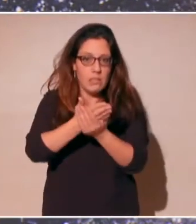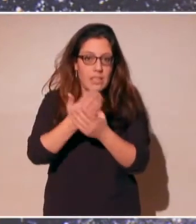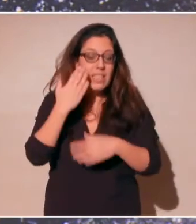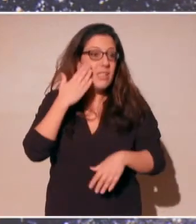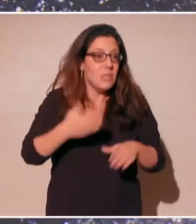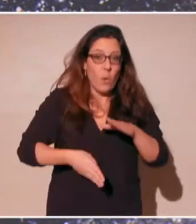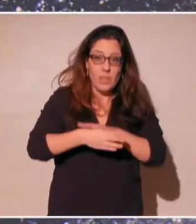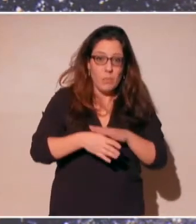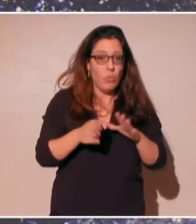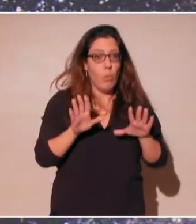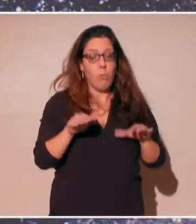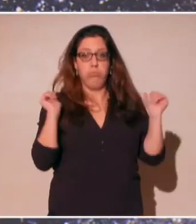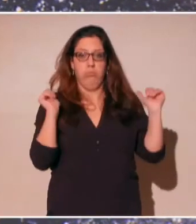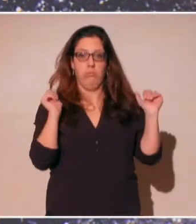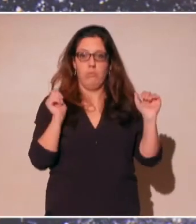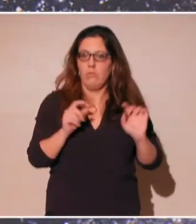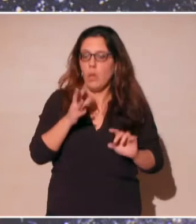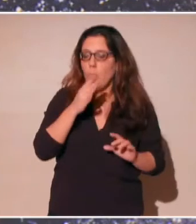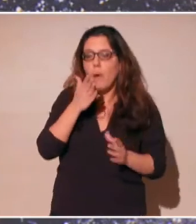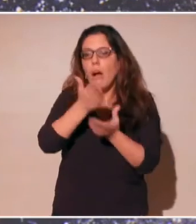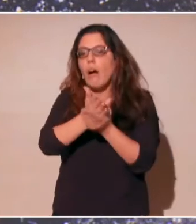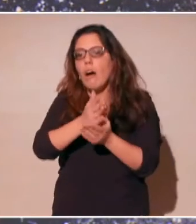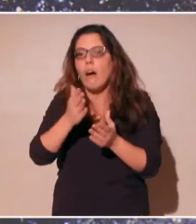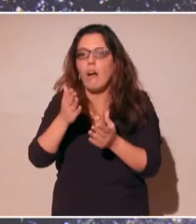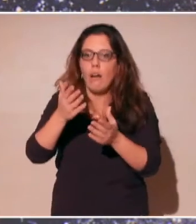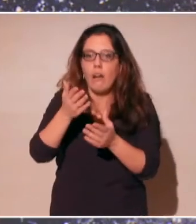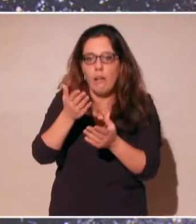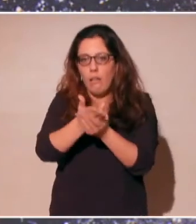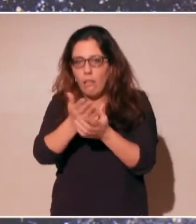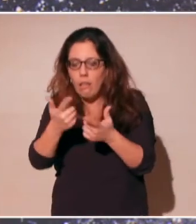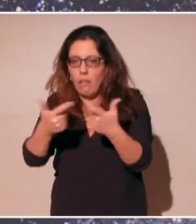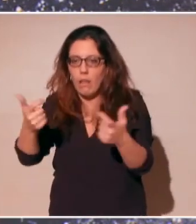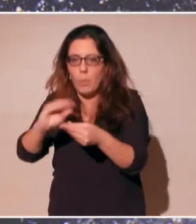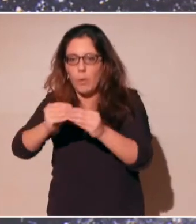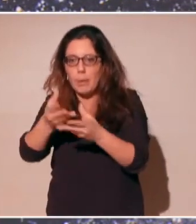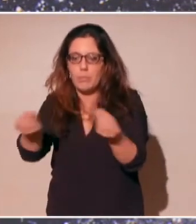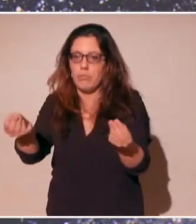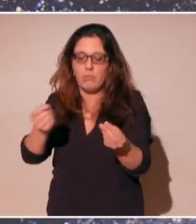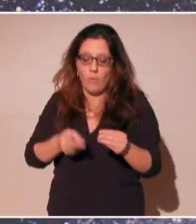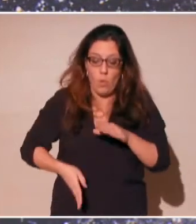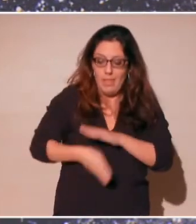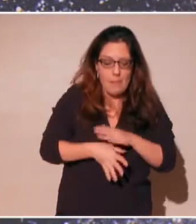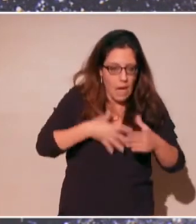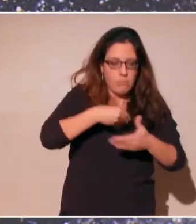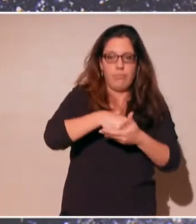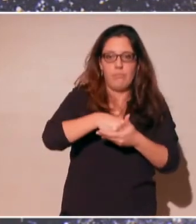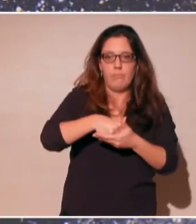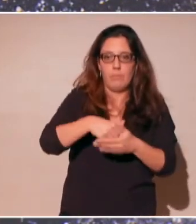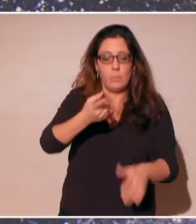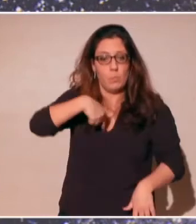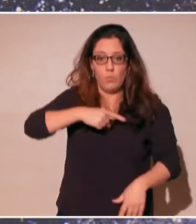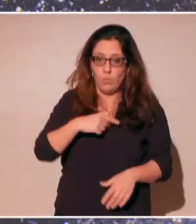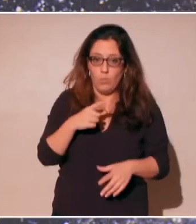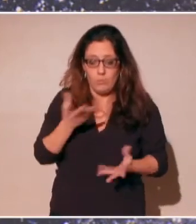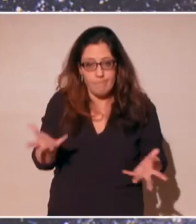of AI or technology if we've missed out from the very beginning in this whole adventure. And this is